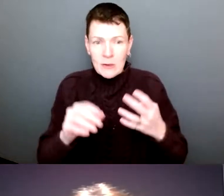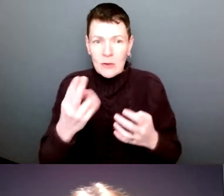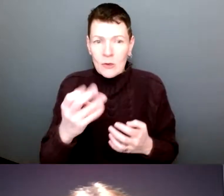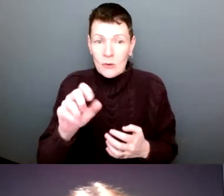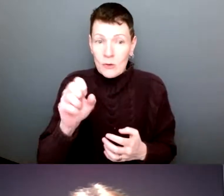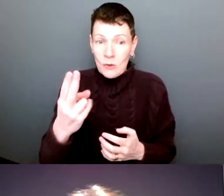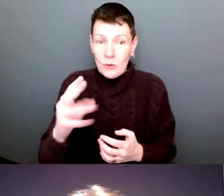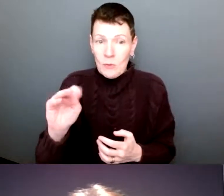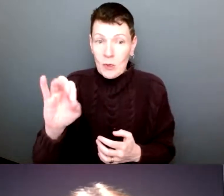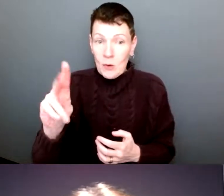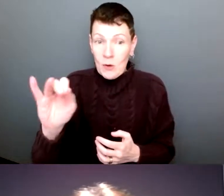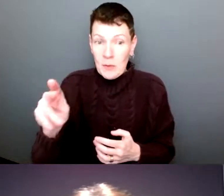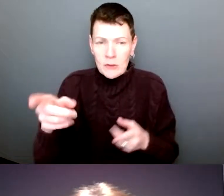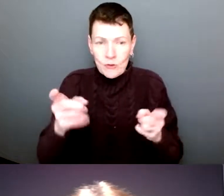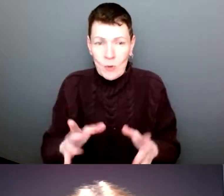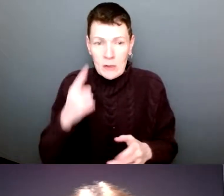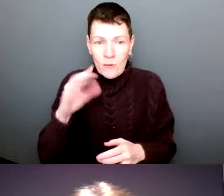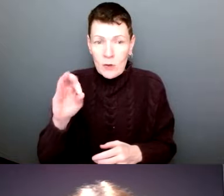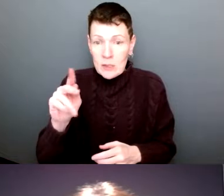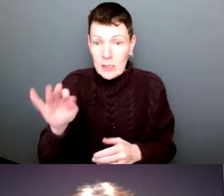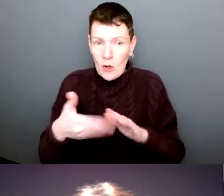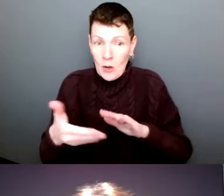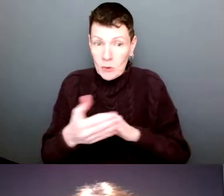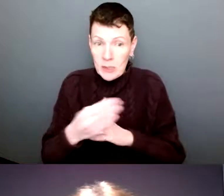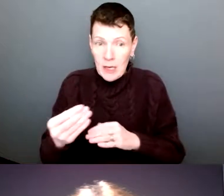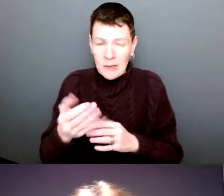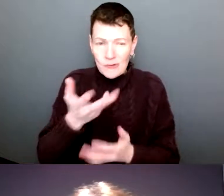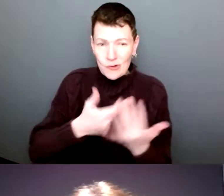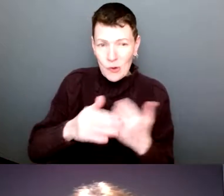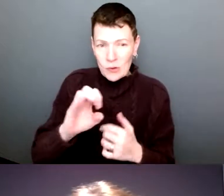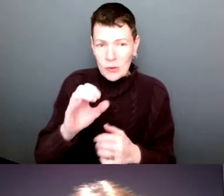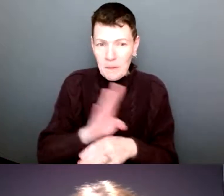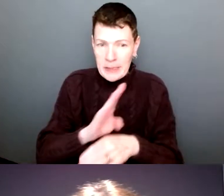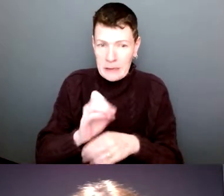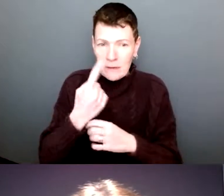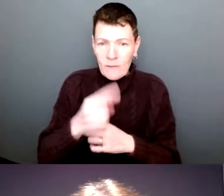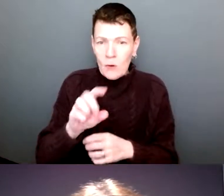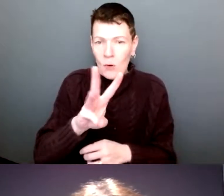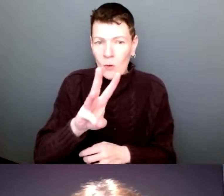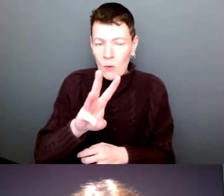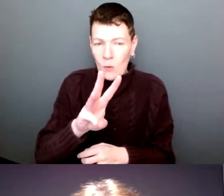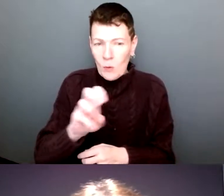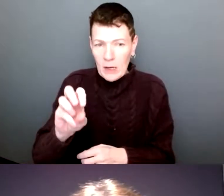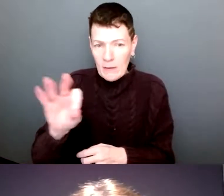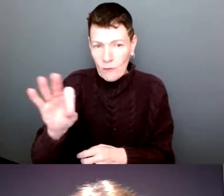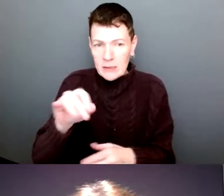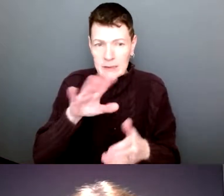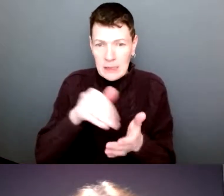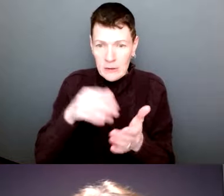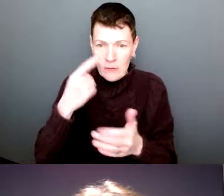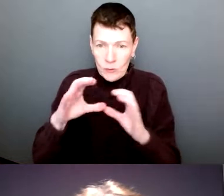McCormick, Director of Clinical Operations and Social Enterprise of Wavefront Centre for Communication